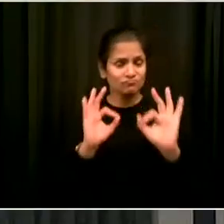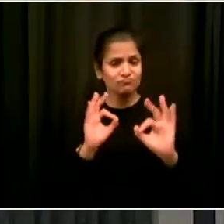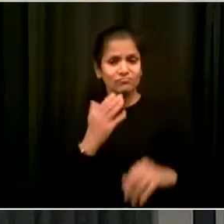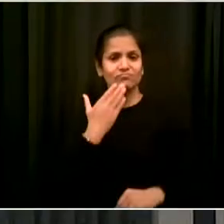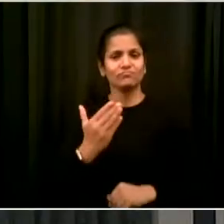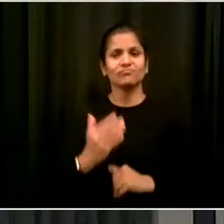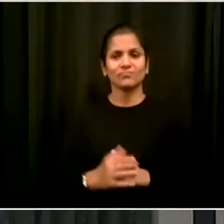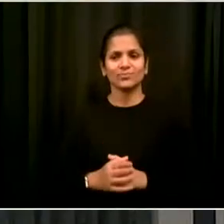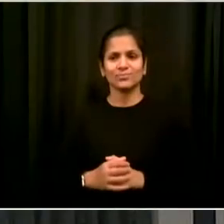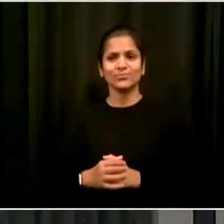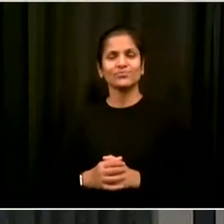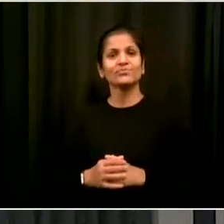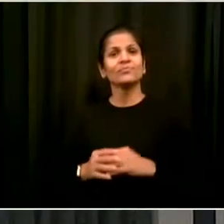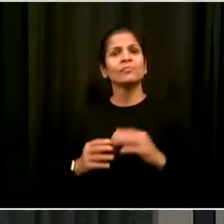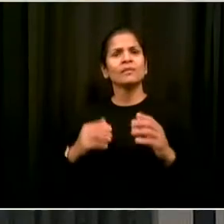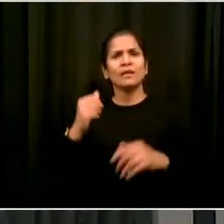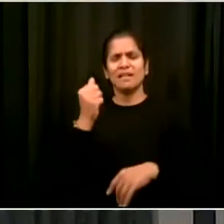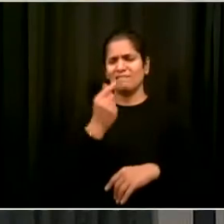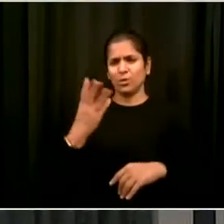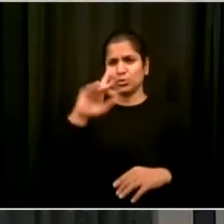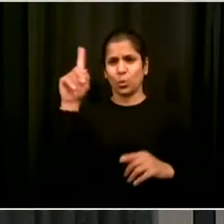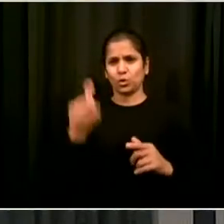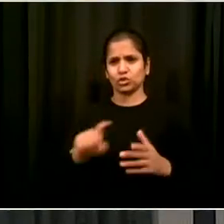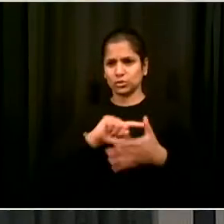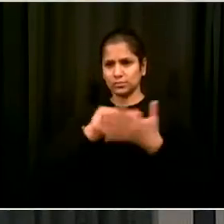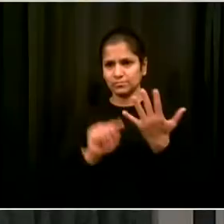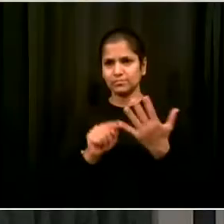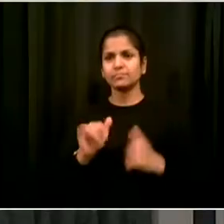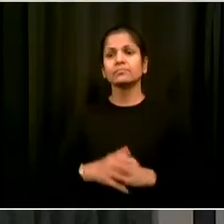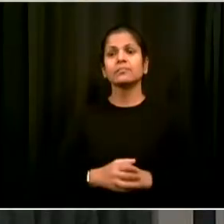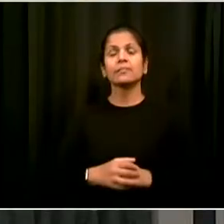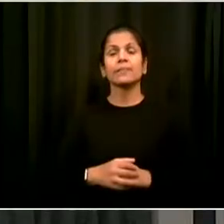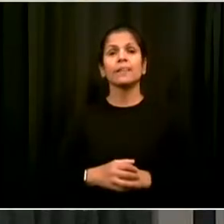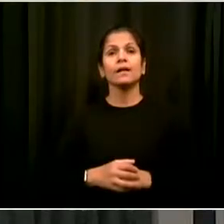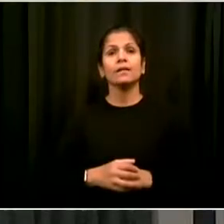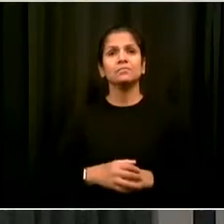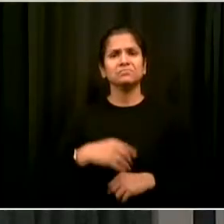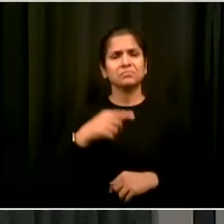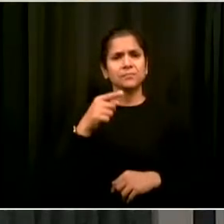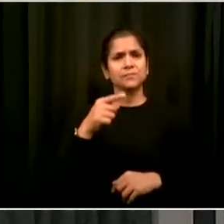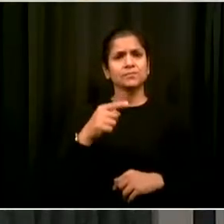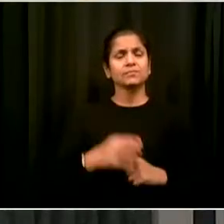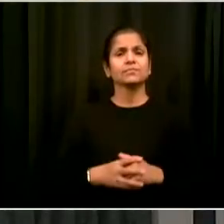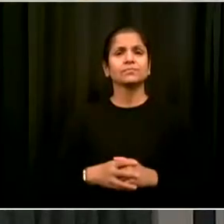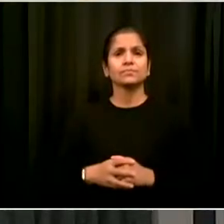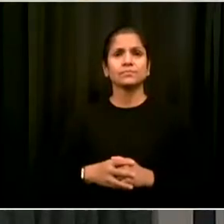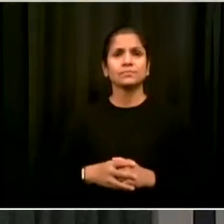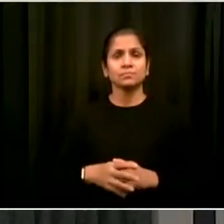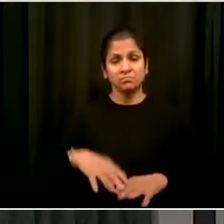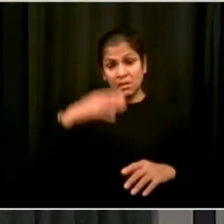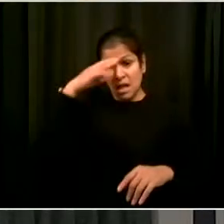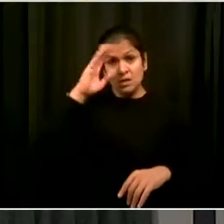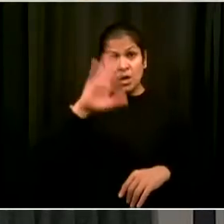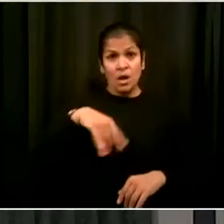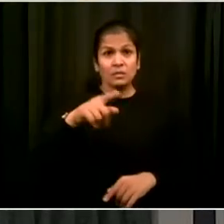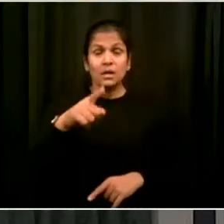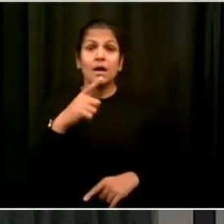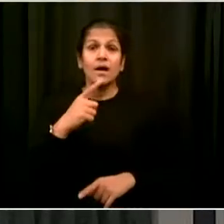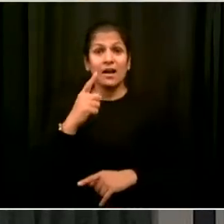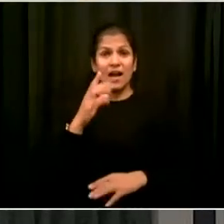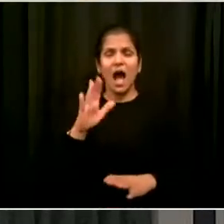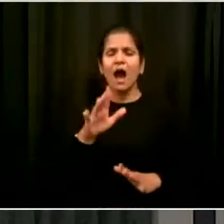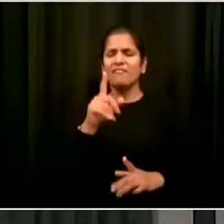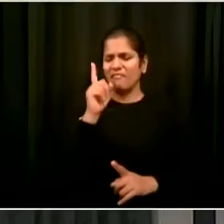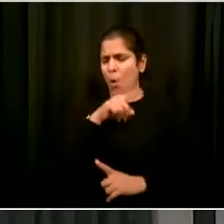you spoke about misinformation as far as the vaccine goes. And I realize this might be a bit lower on your